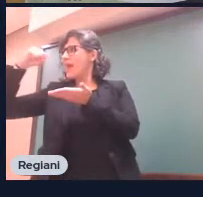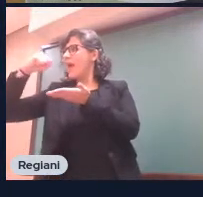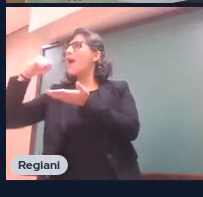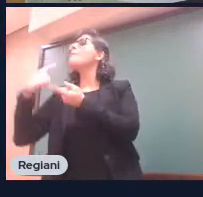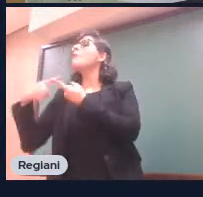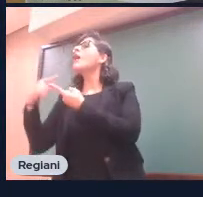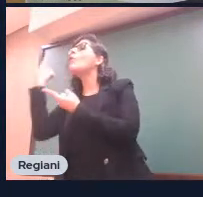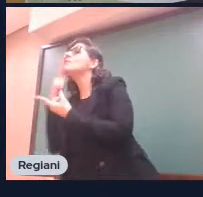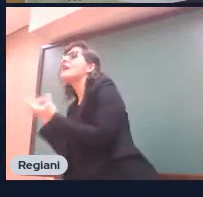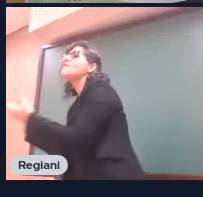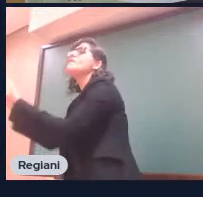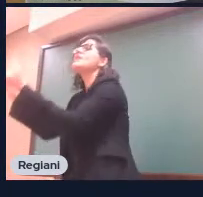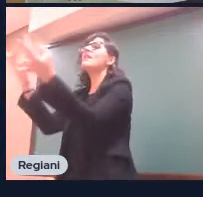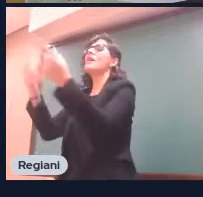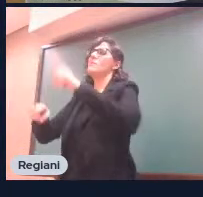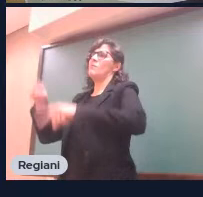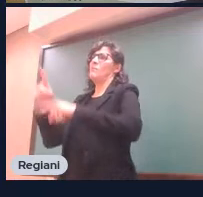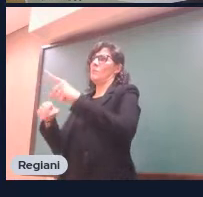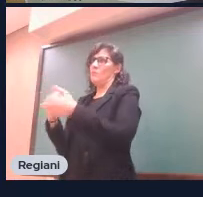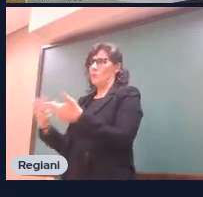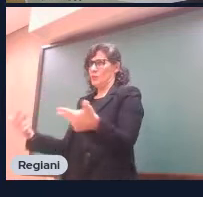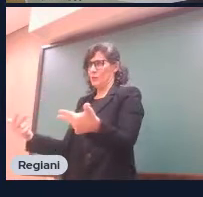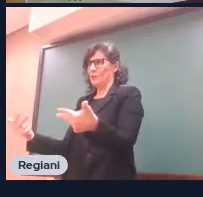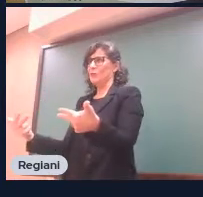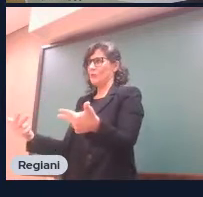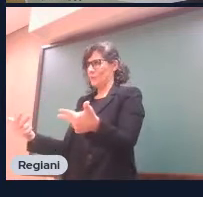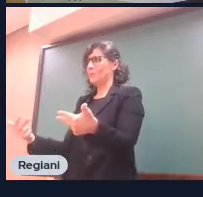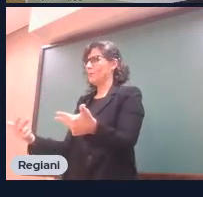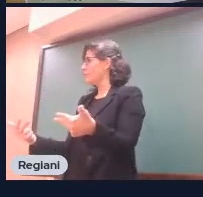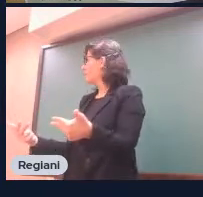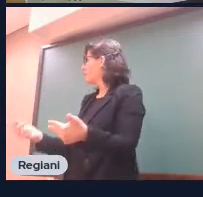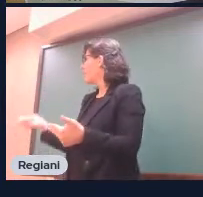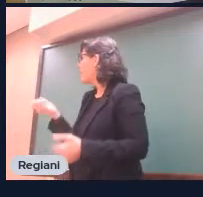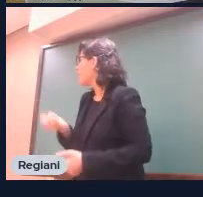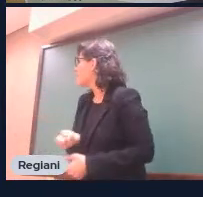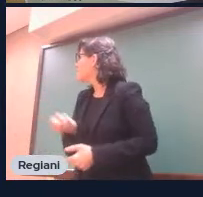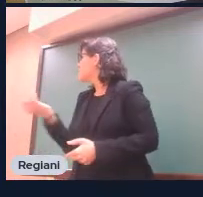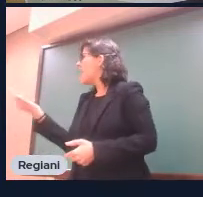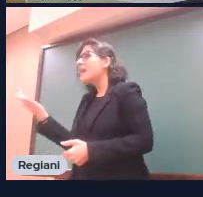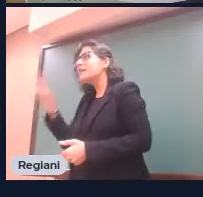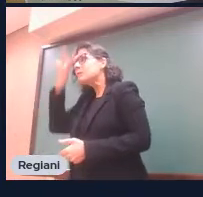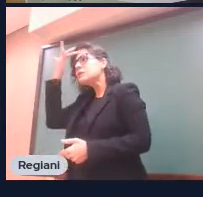their products. A lot of times people don't know what they want until